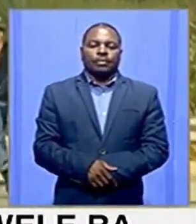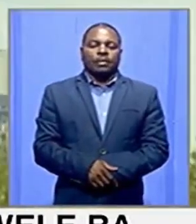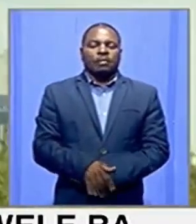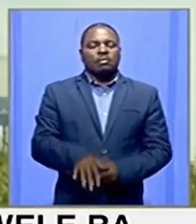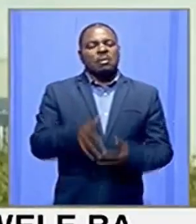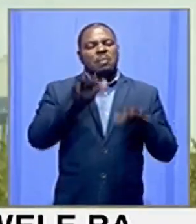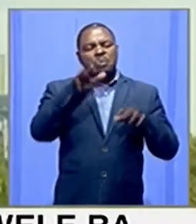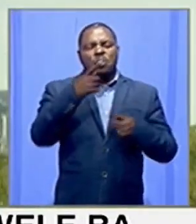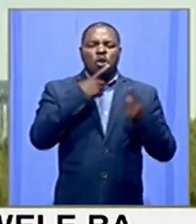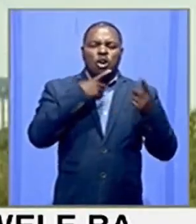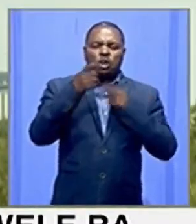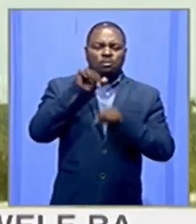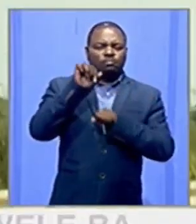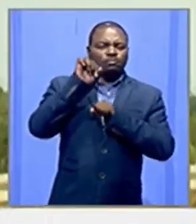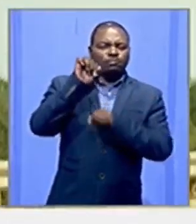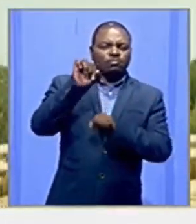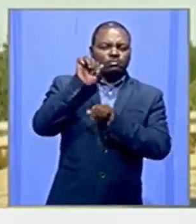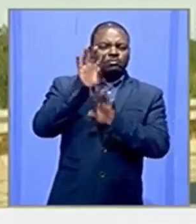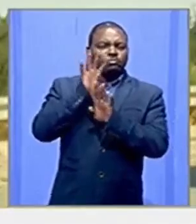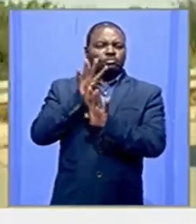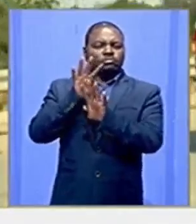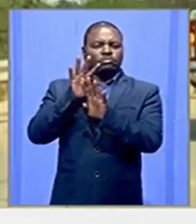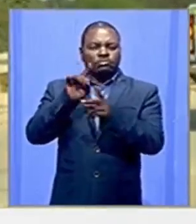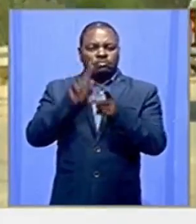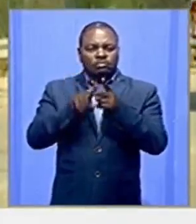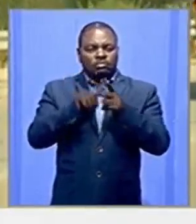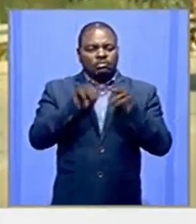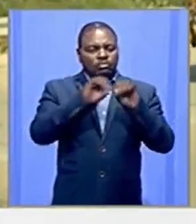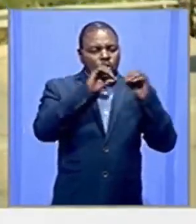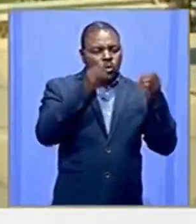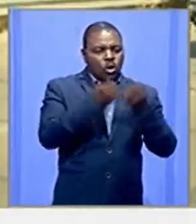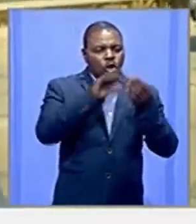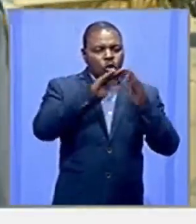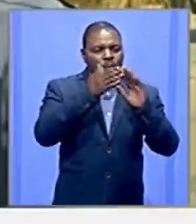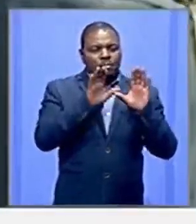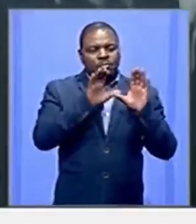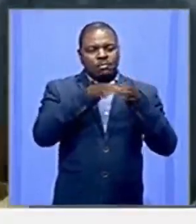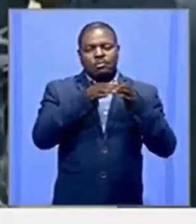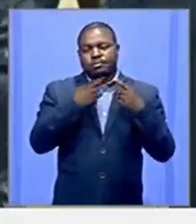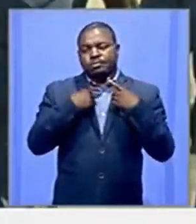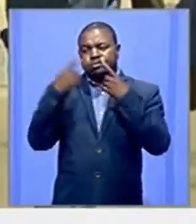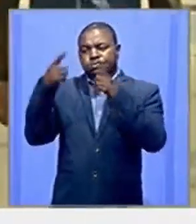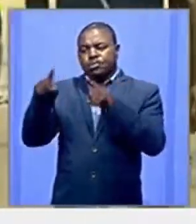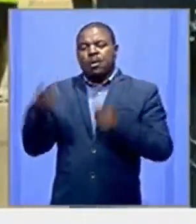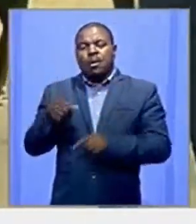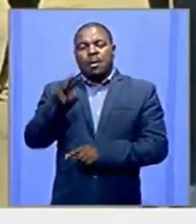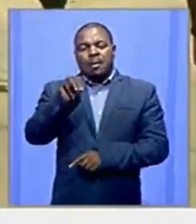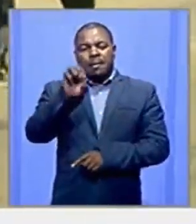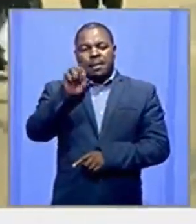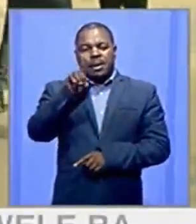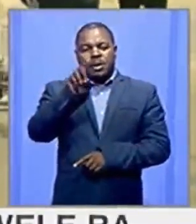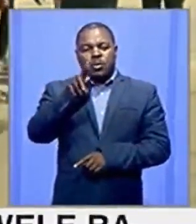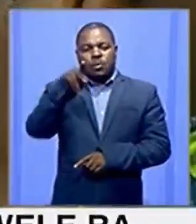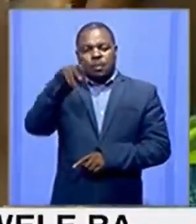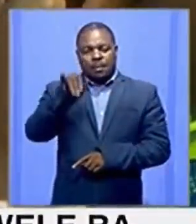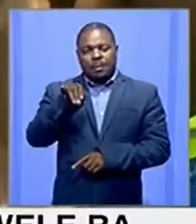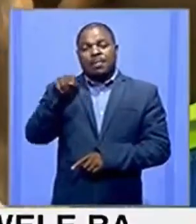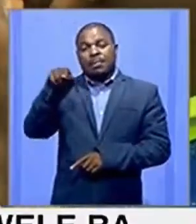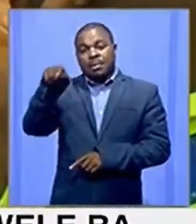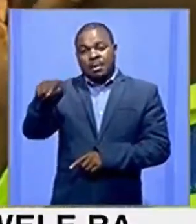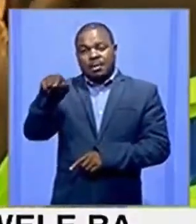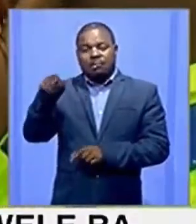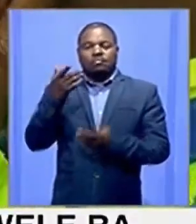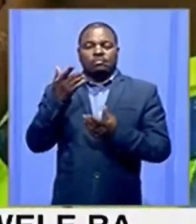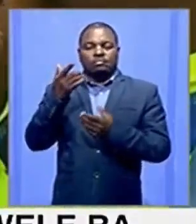Baipelaetši bao ba bego ba dirile ditšhupetšo e be ba etile pele ke mekgatlo ya Badudi go leba setišing sa Medupi. Kgabareng ya ditšhupetšo